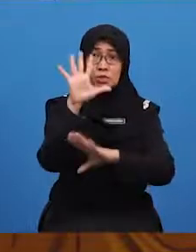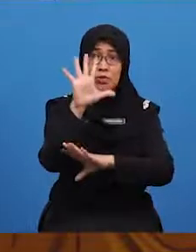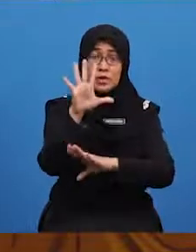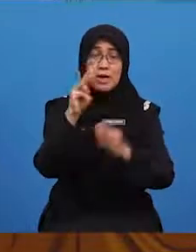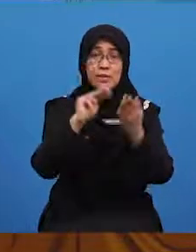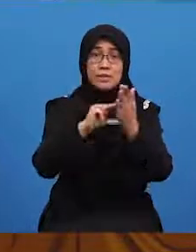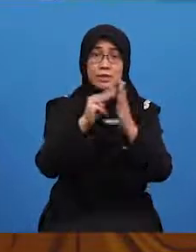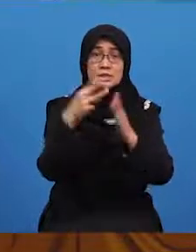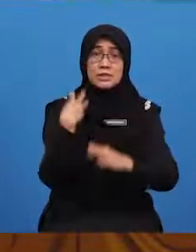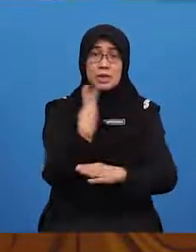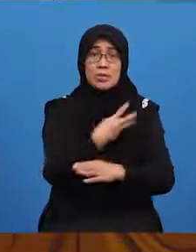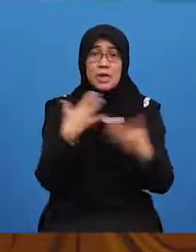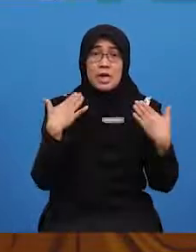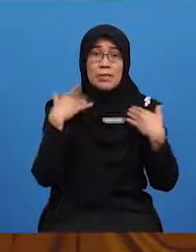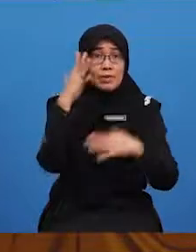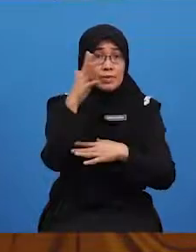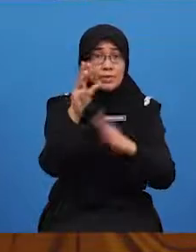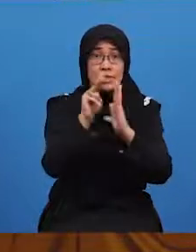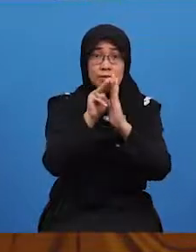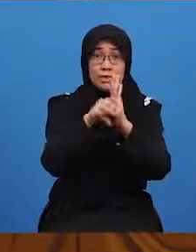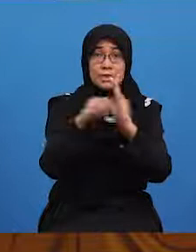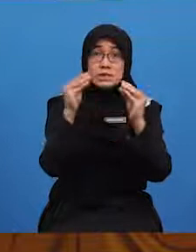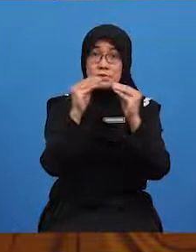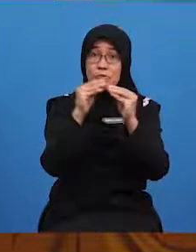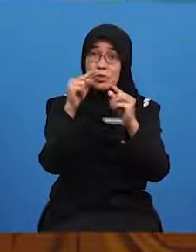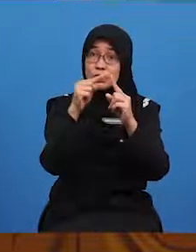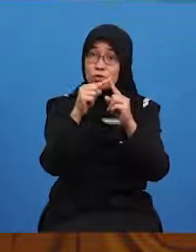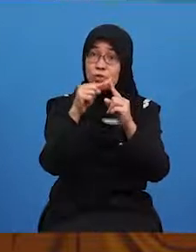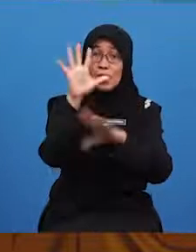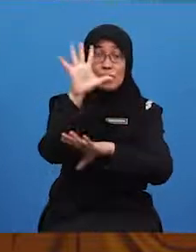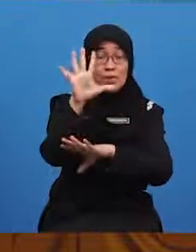15 minutes more to 5 o'clock.